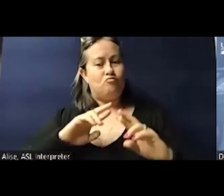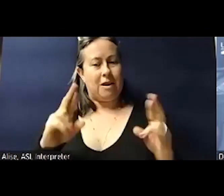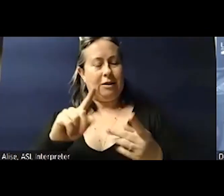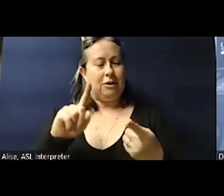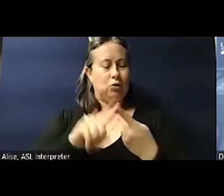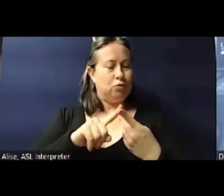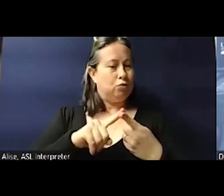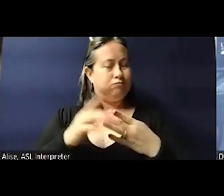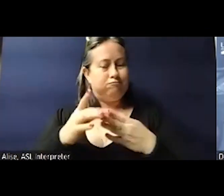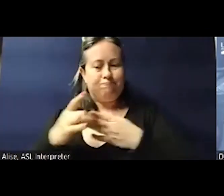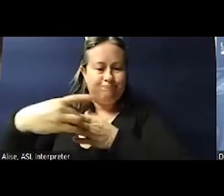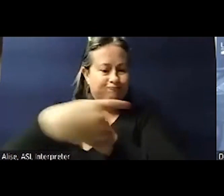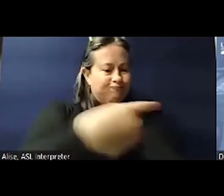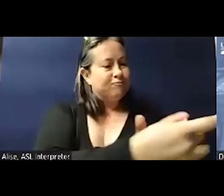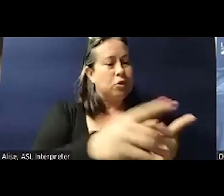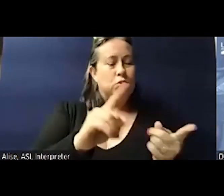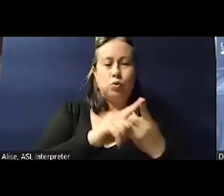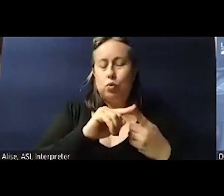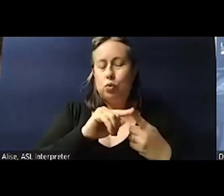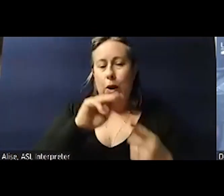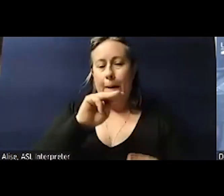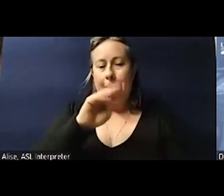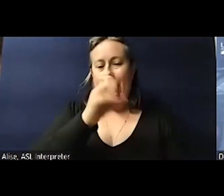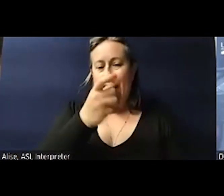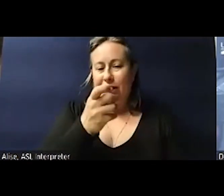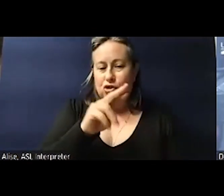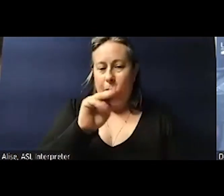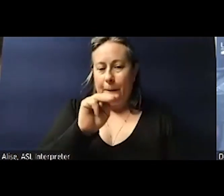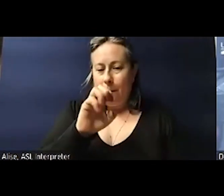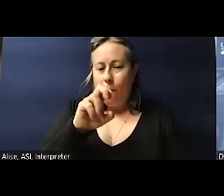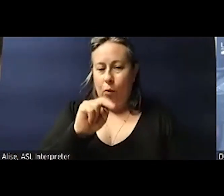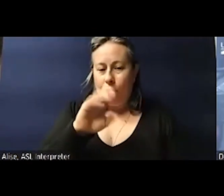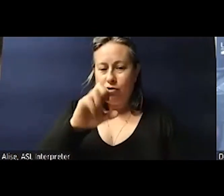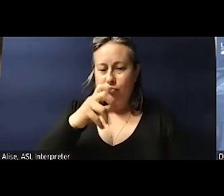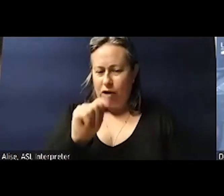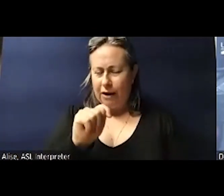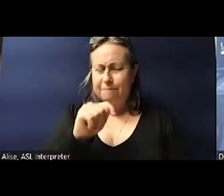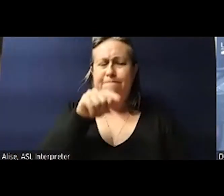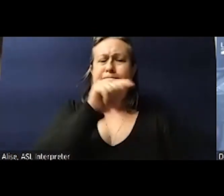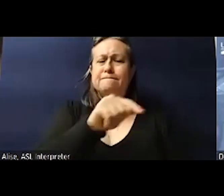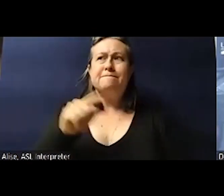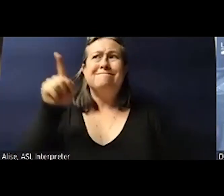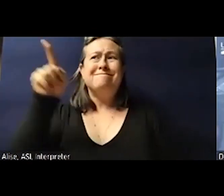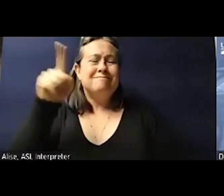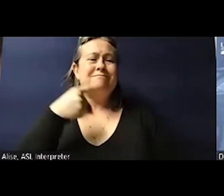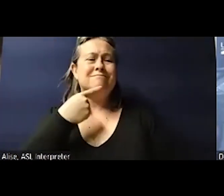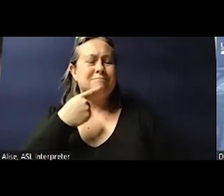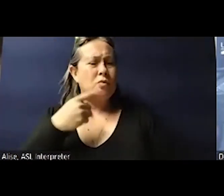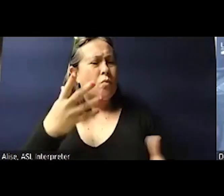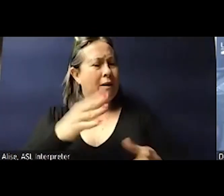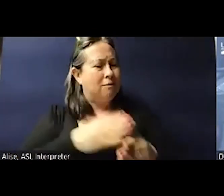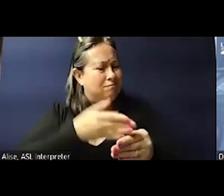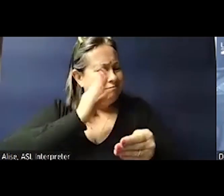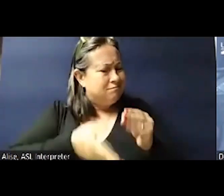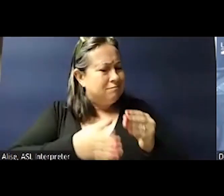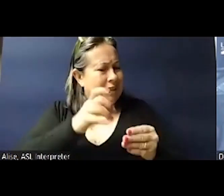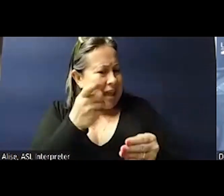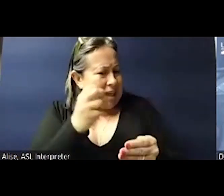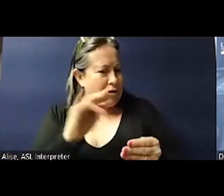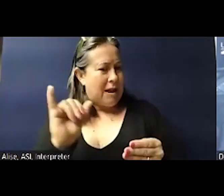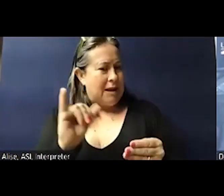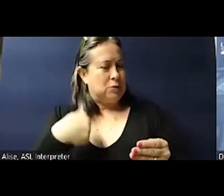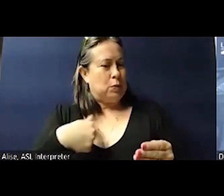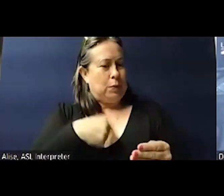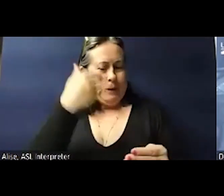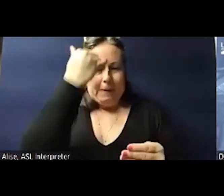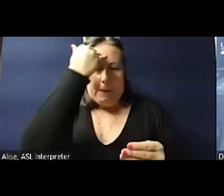effort back to the Cancer Moonshot. He often says he wants to end cancer as we know it. And so we really addressed how